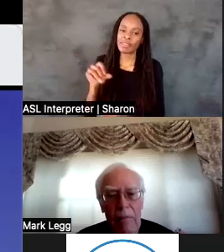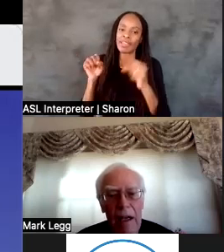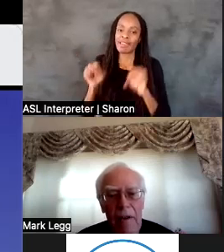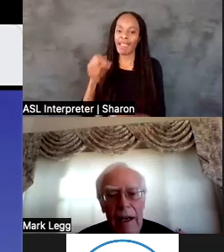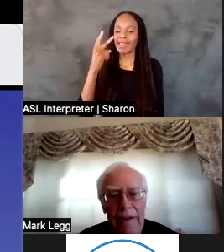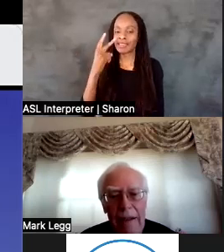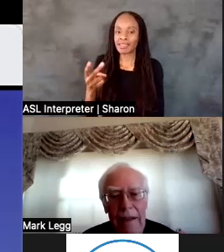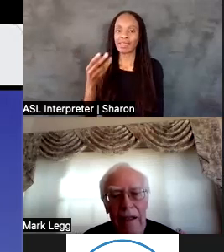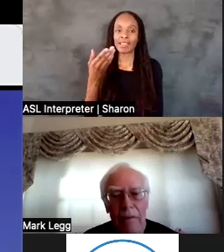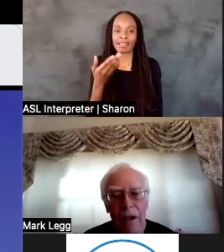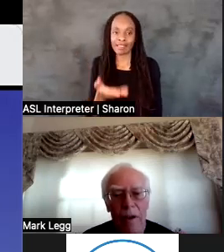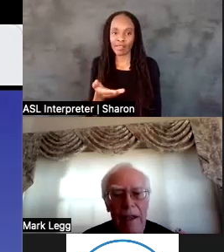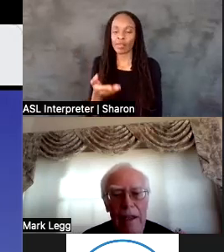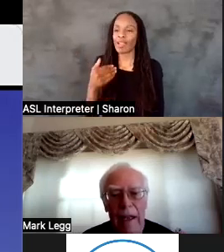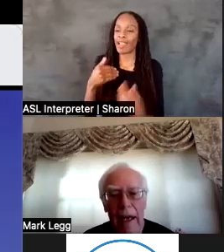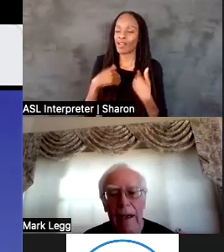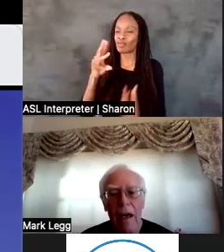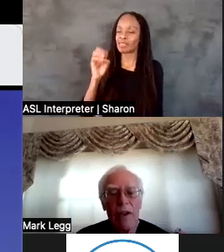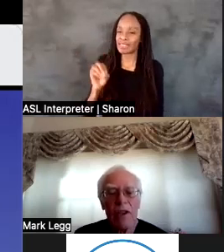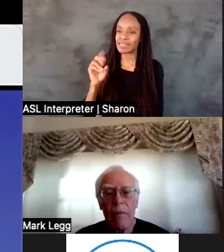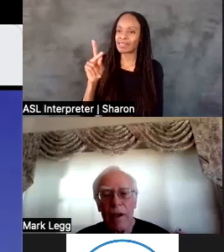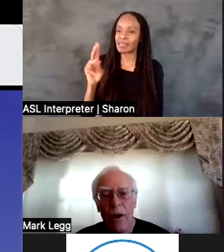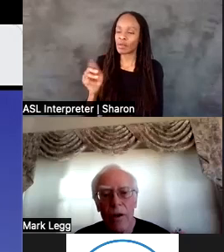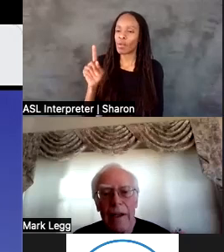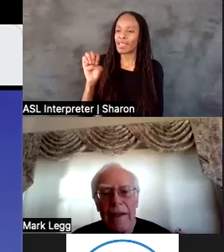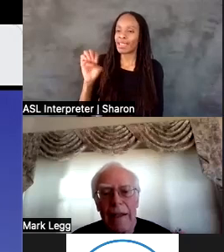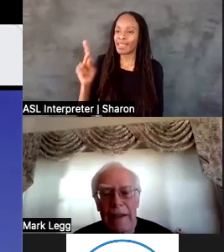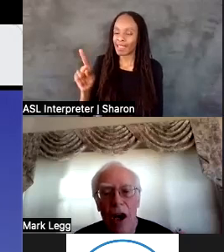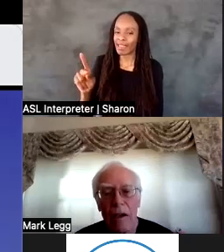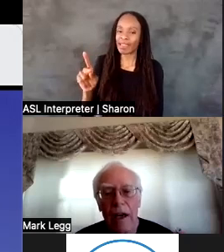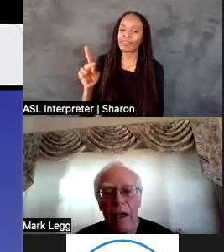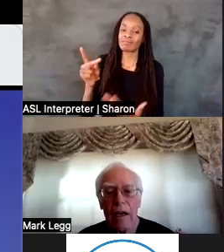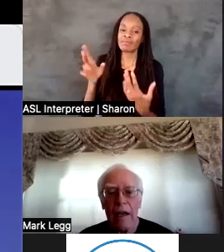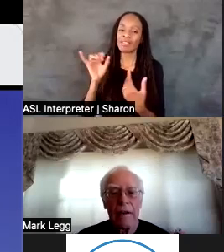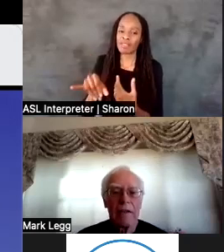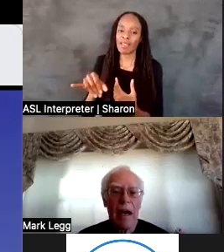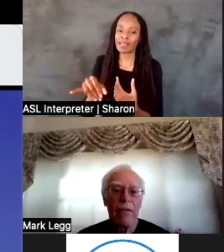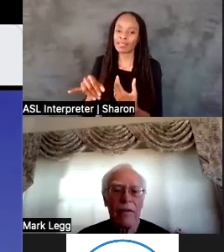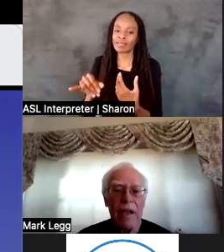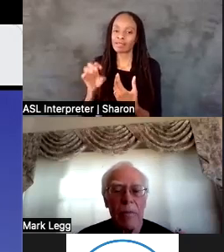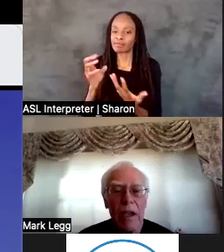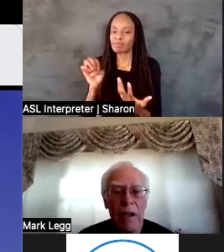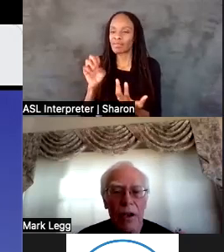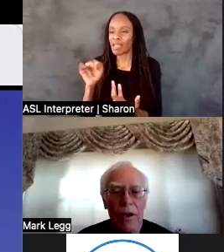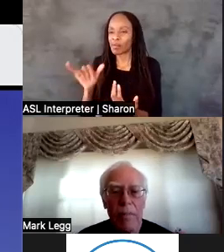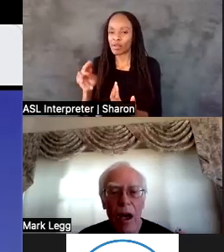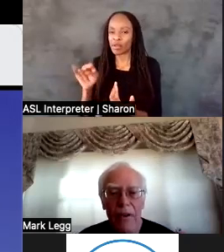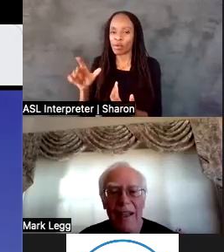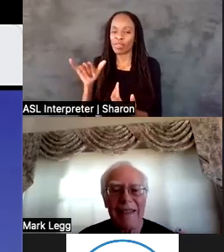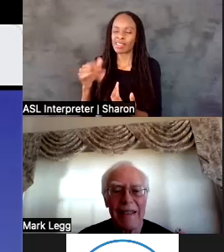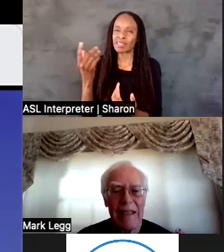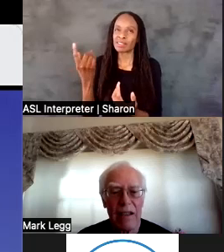at San Clemente, you've got a 60 kilometers where the EK, which is Emery Knoll, it's a caldera that's about 15 million years old. It's